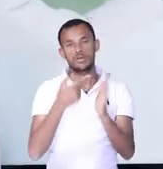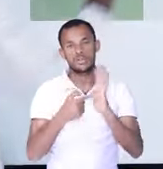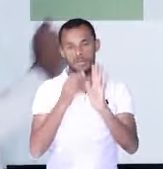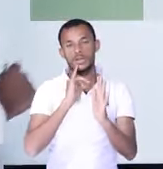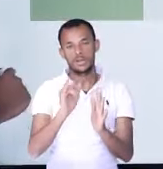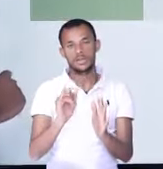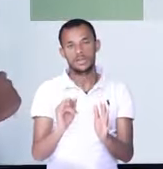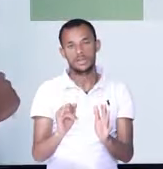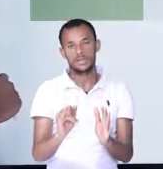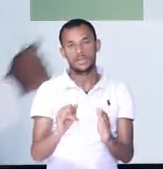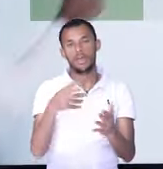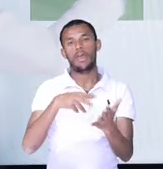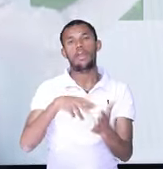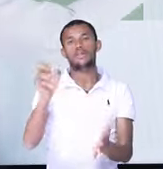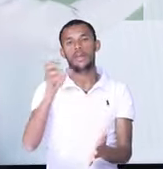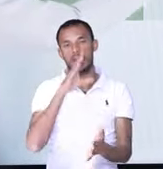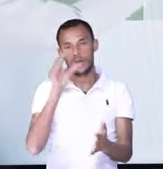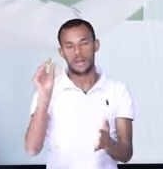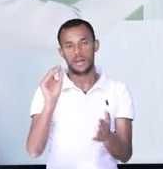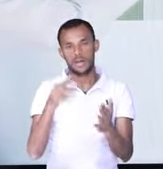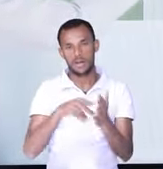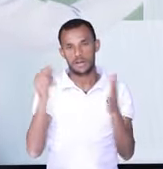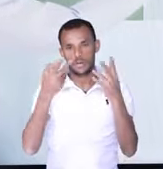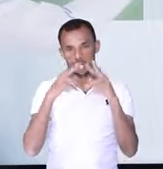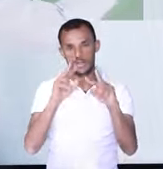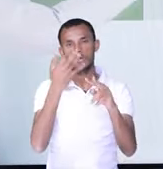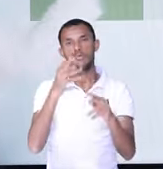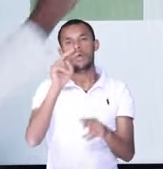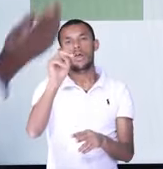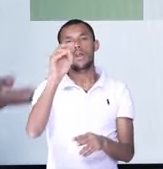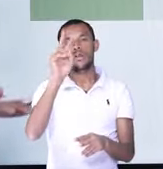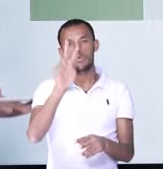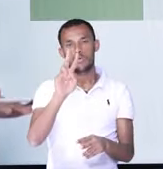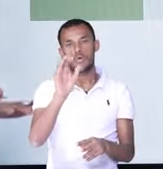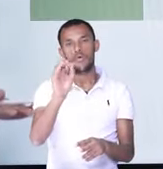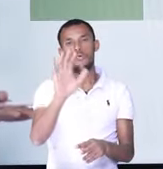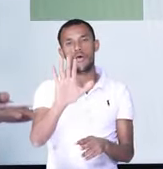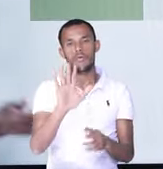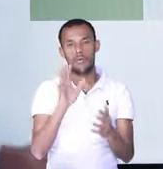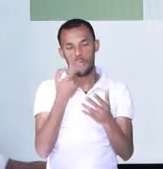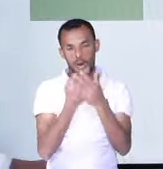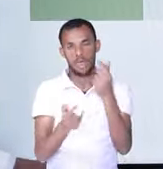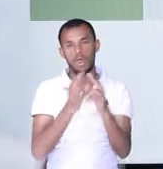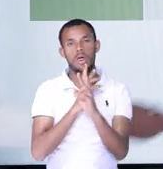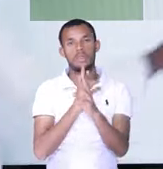in subscript is initial. Initial concentrations of N2O5, only reactants.